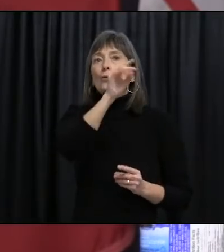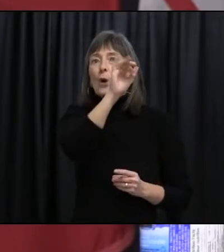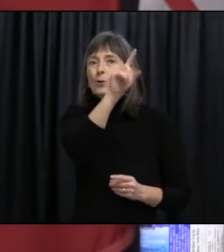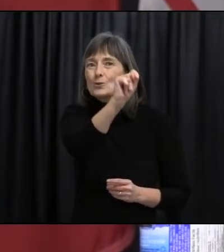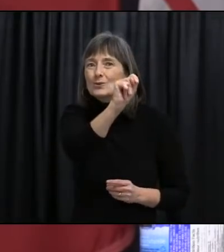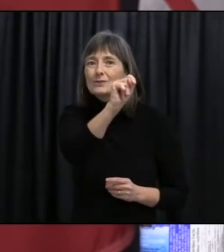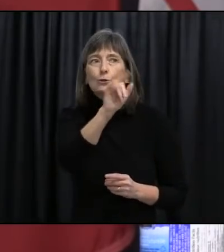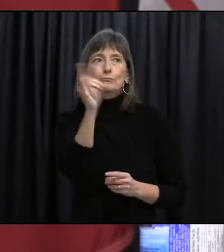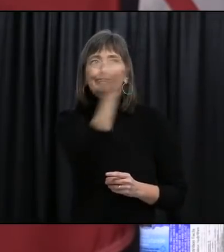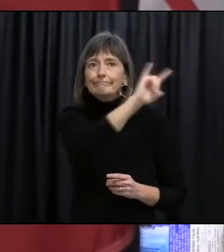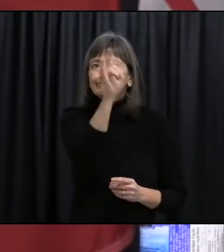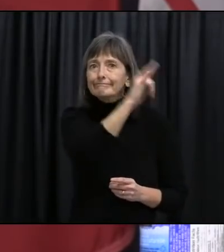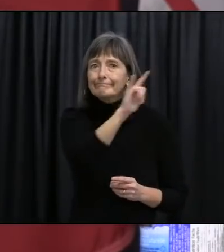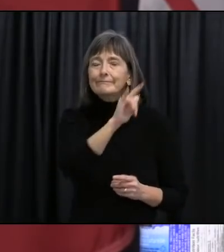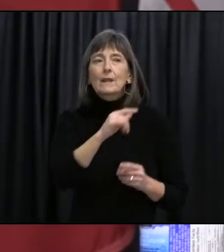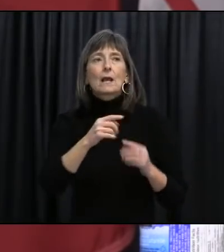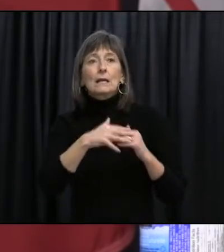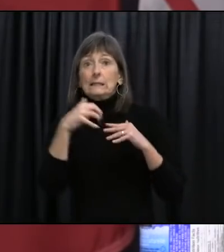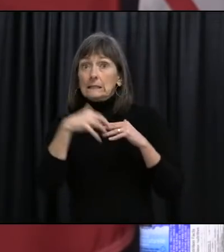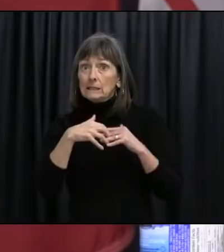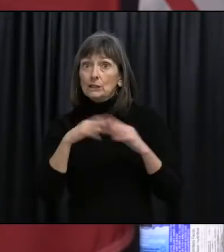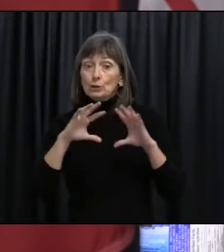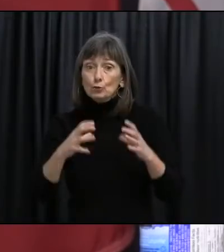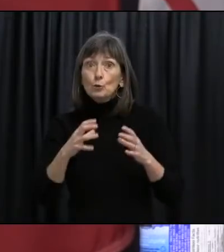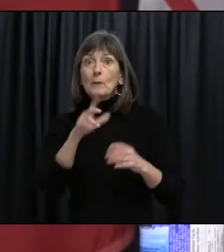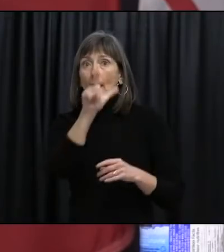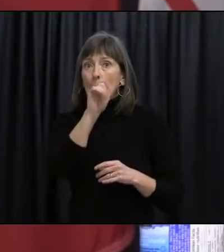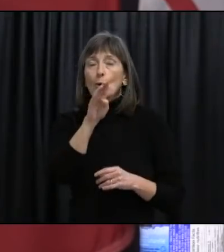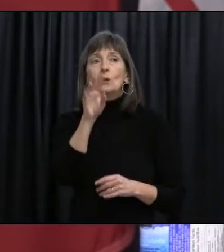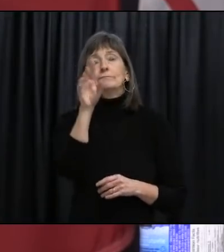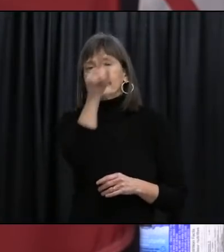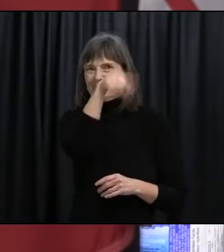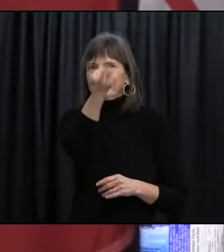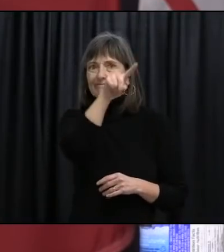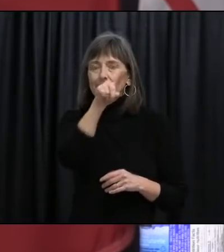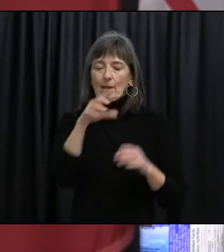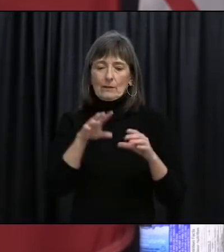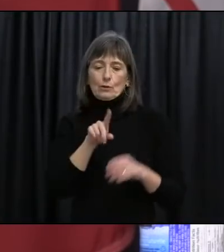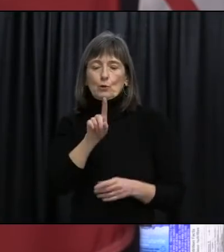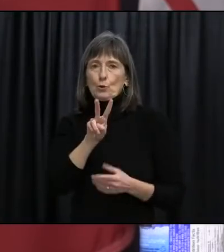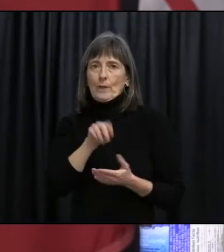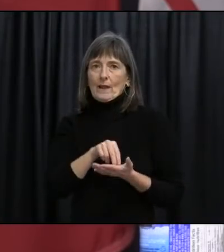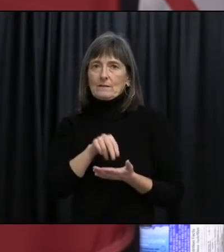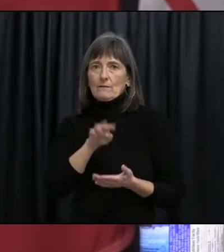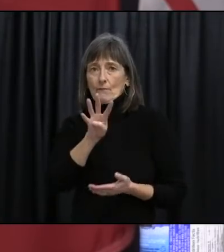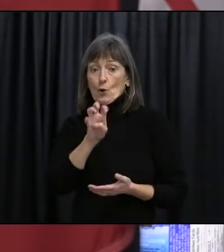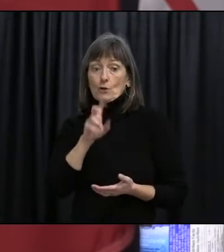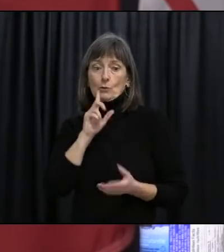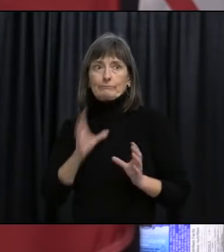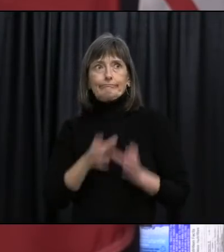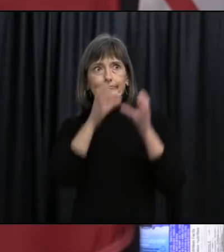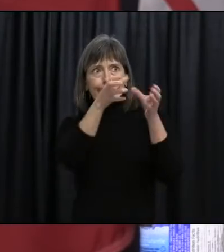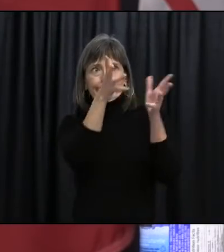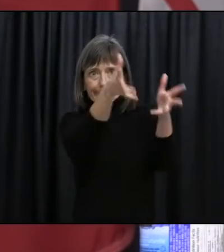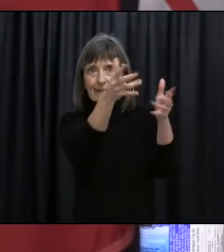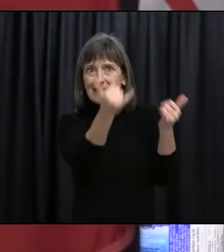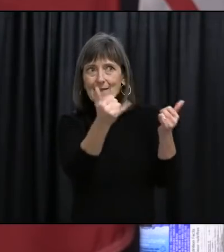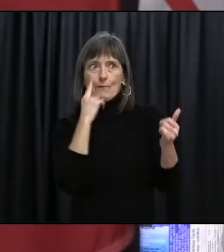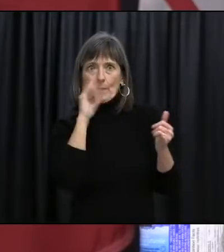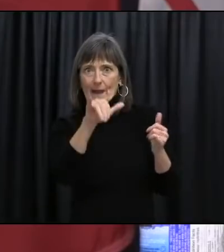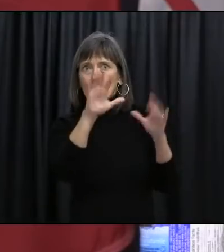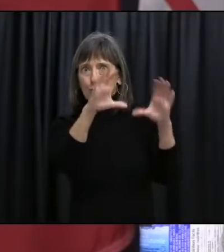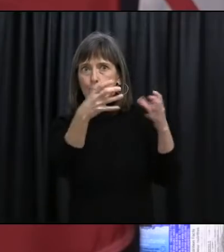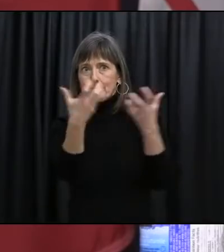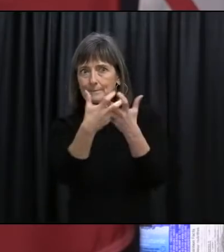Coast and the First Nations in Labrador. We will be getting 2